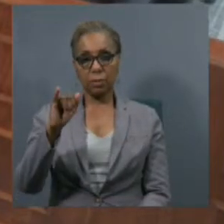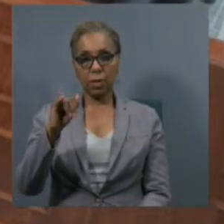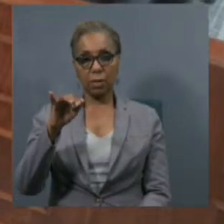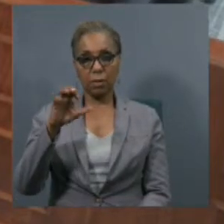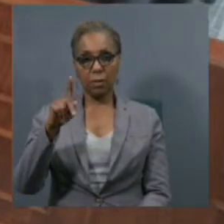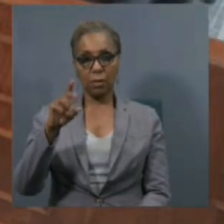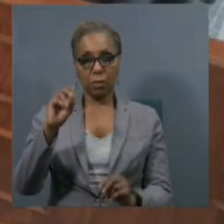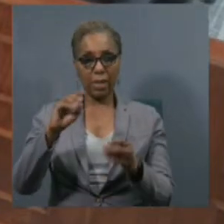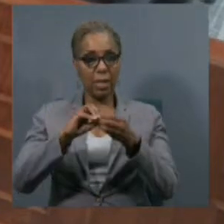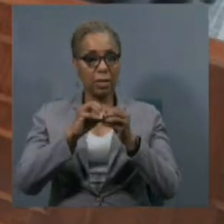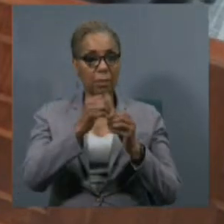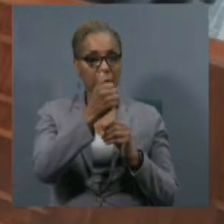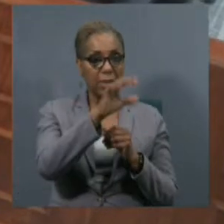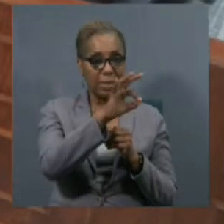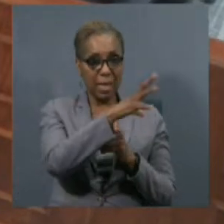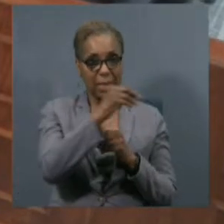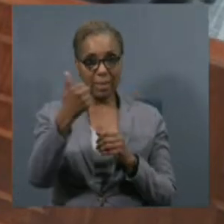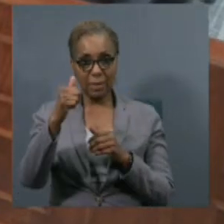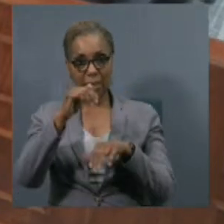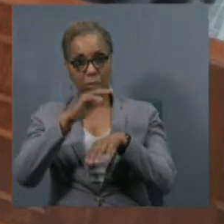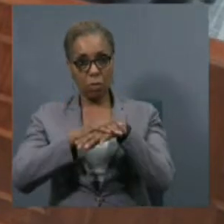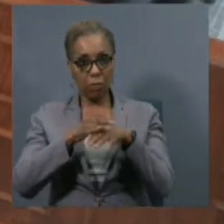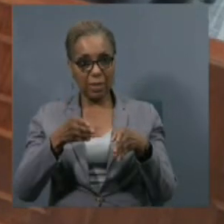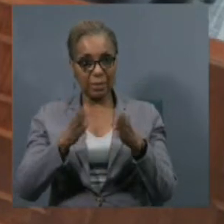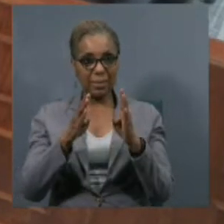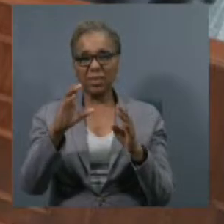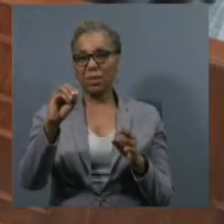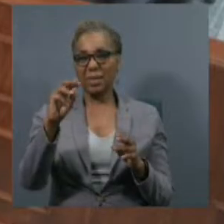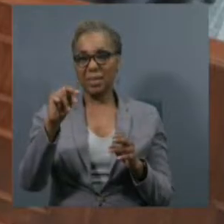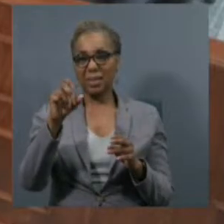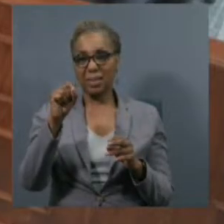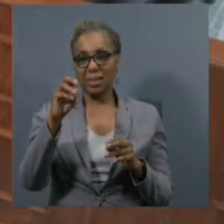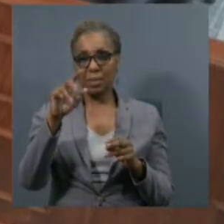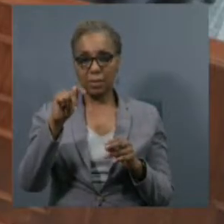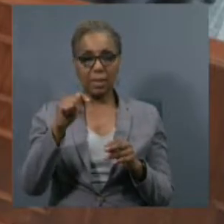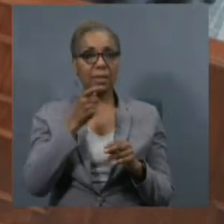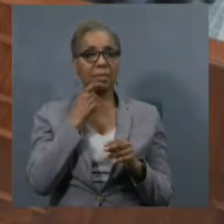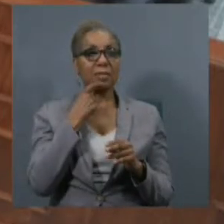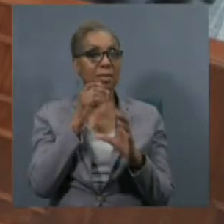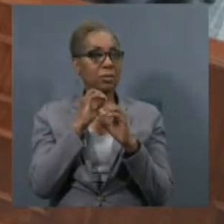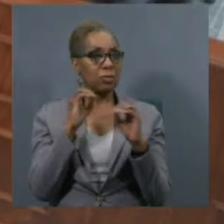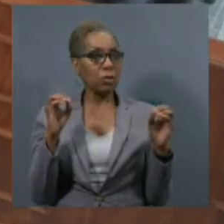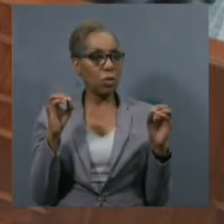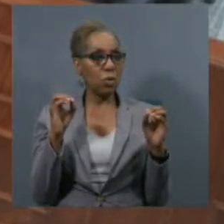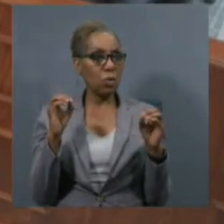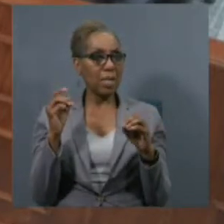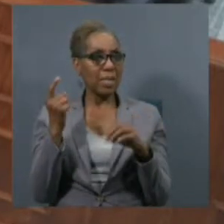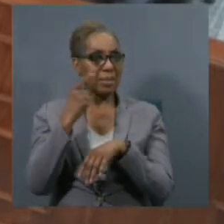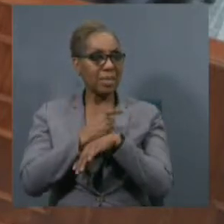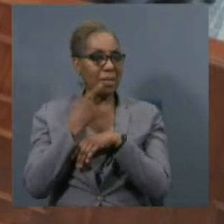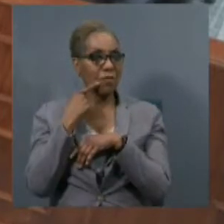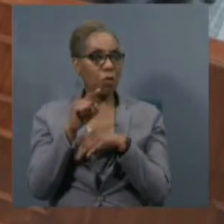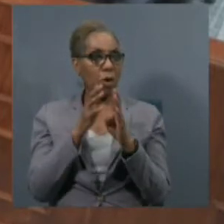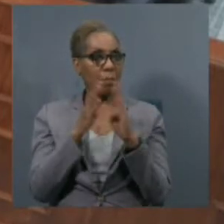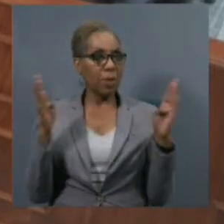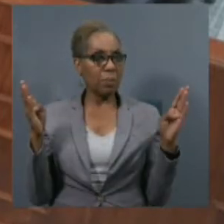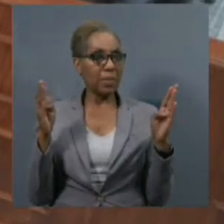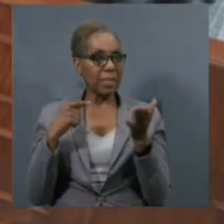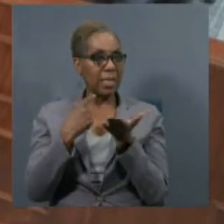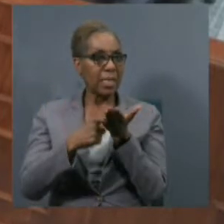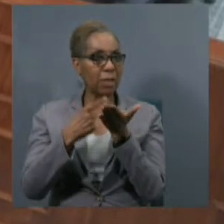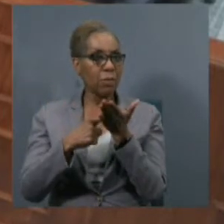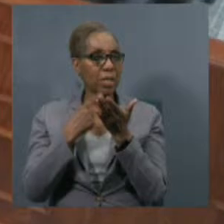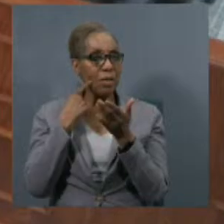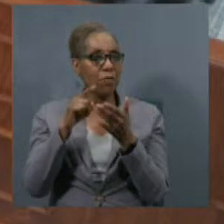Items 9 and 10 on the consent, is setting a date for public hearing for an